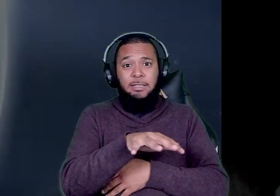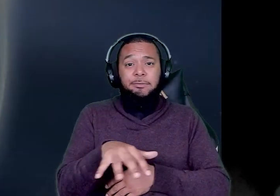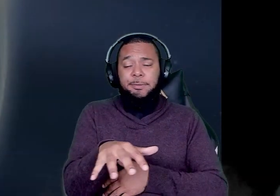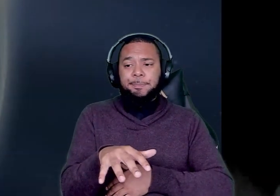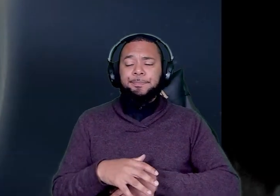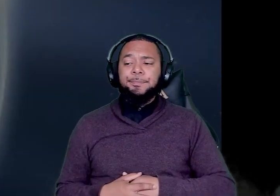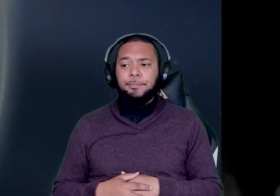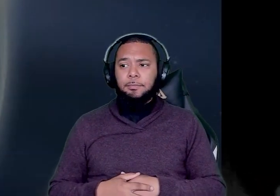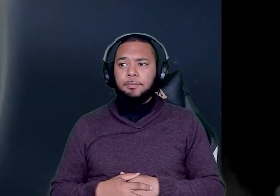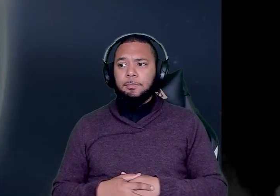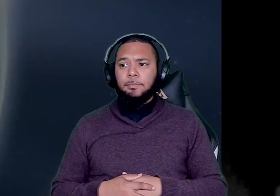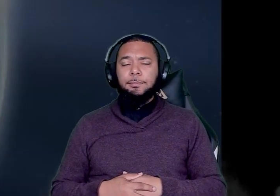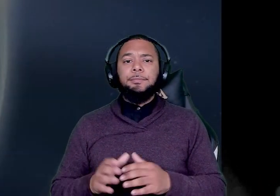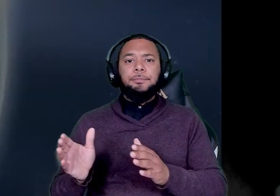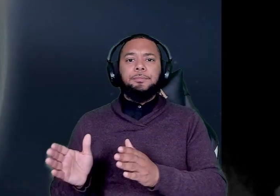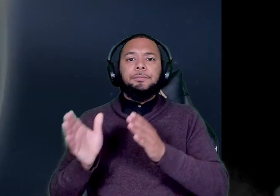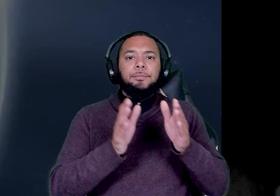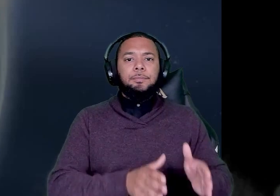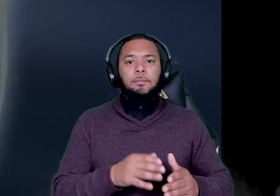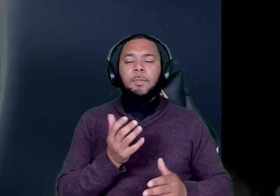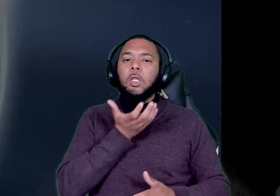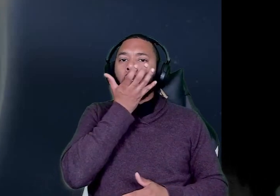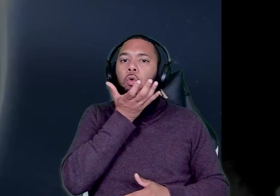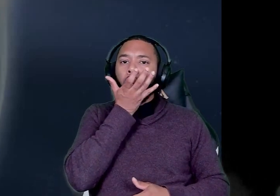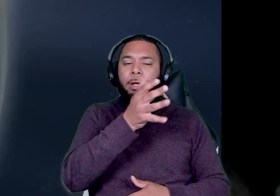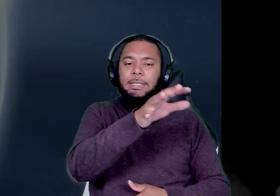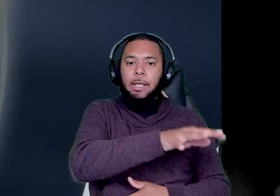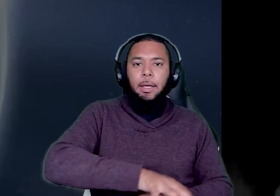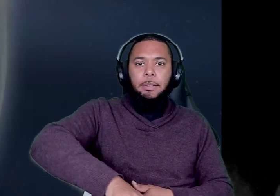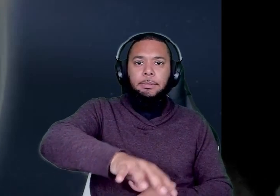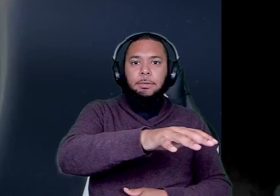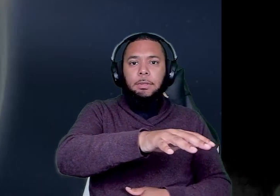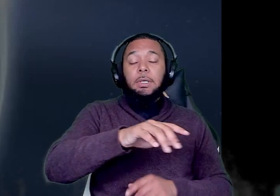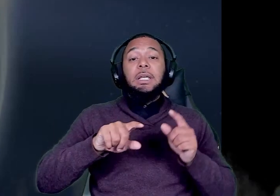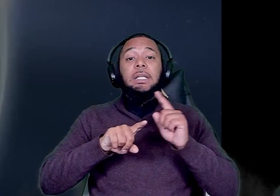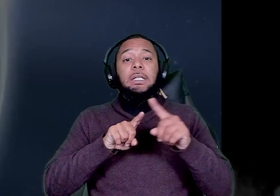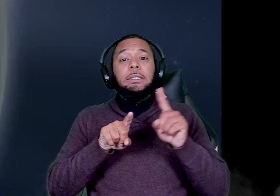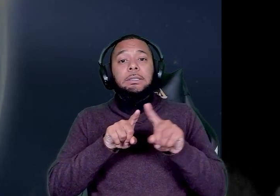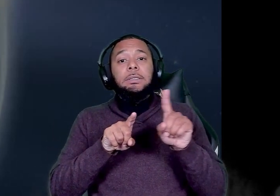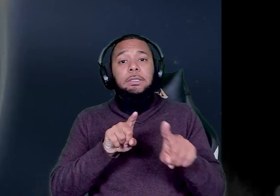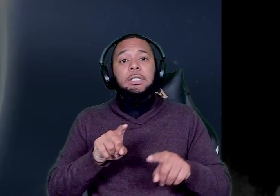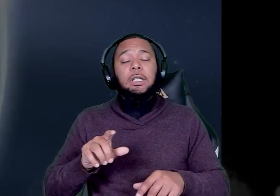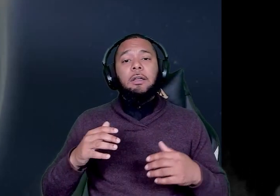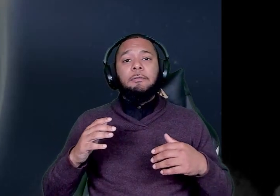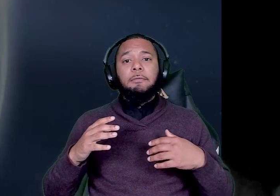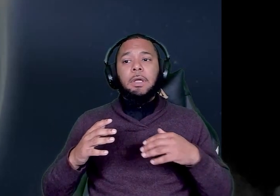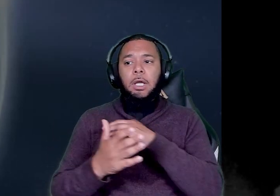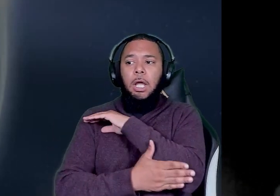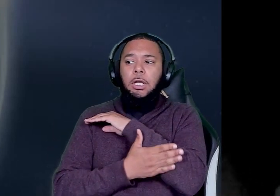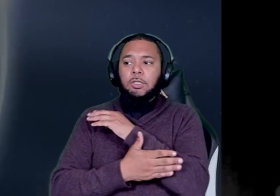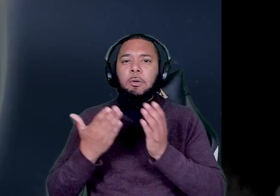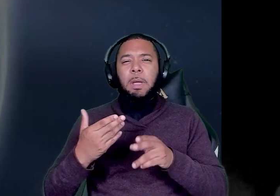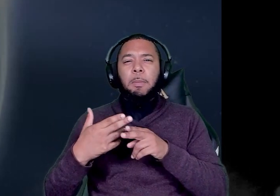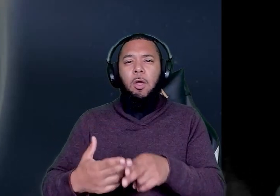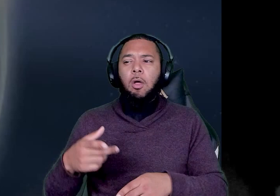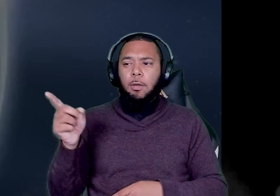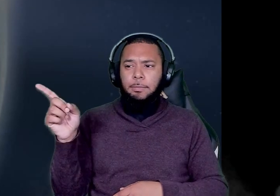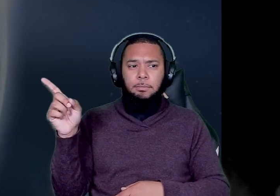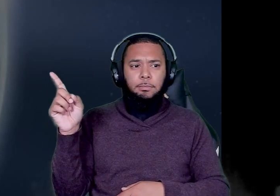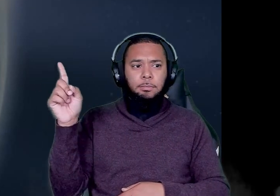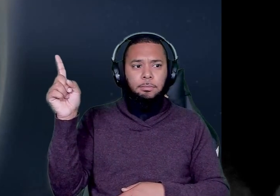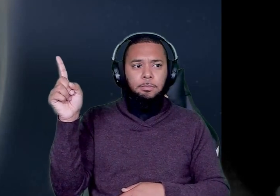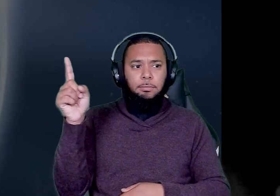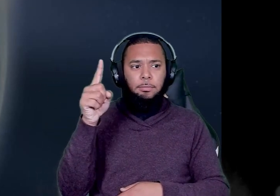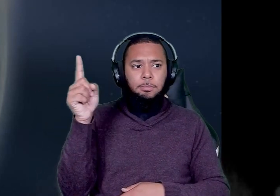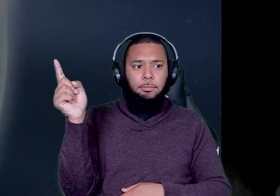Let's talk about grasslands of the world. In different countries, you might hear grasslands called prairies, steppes,